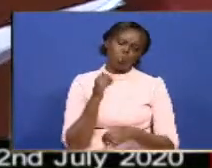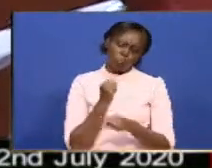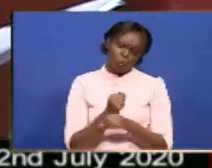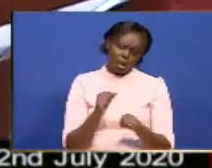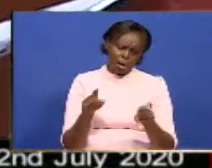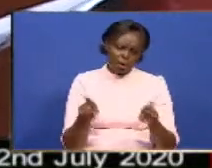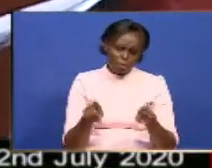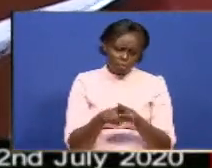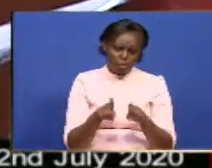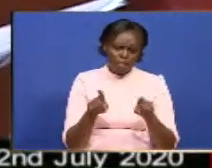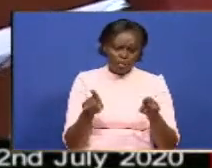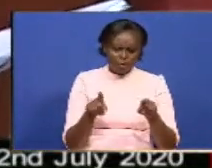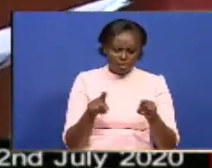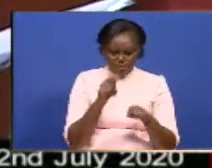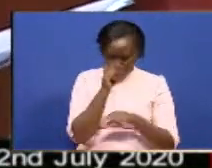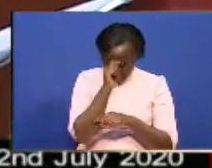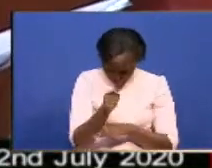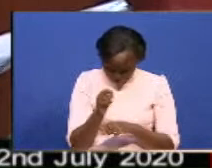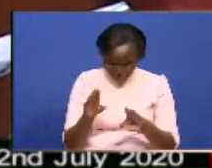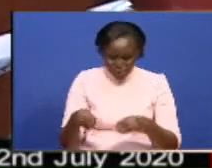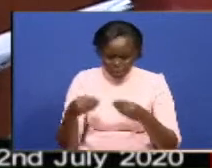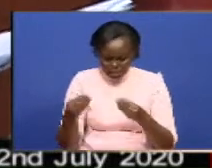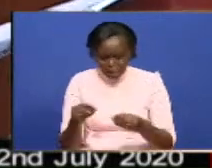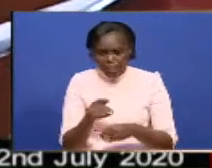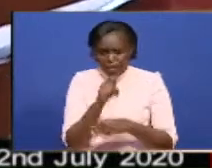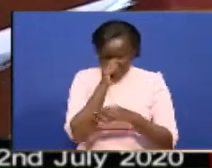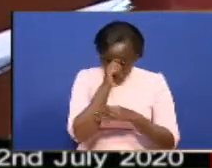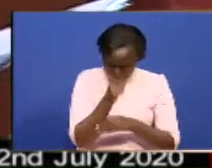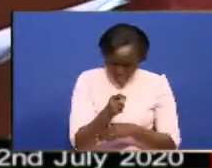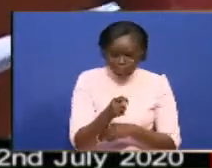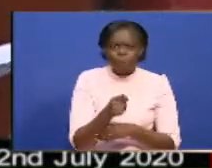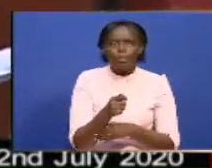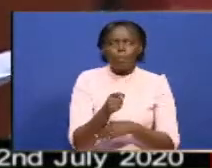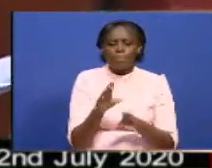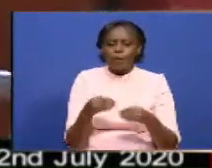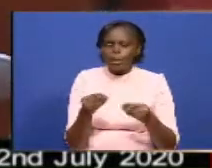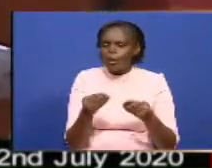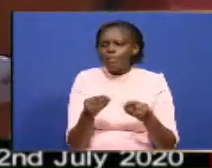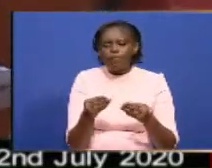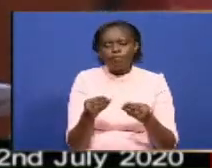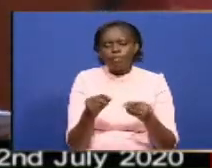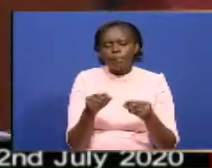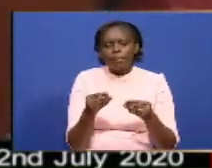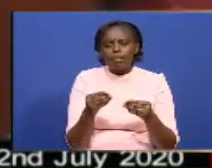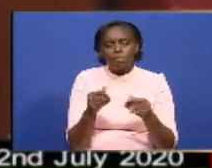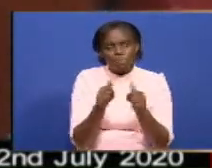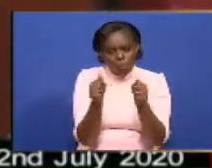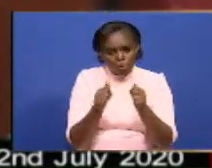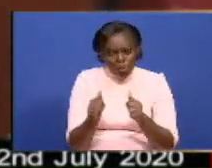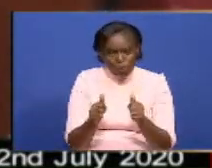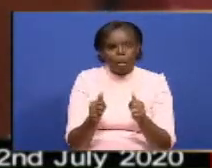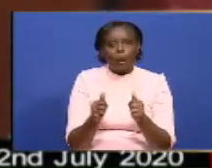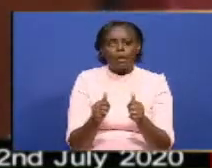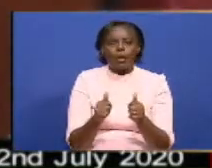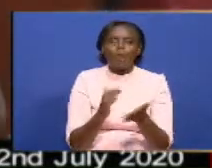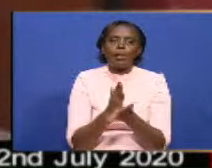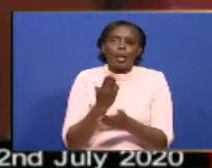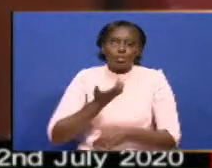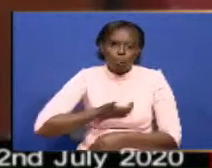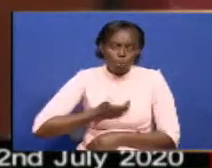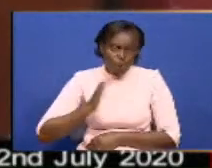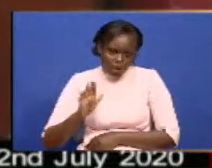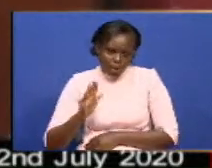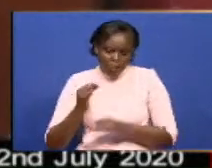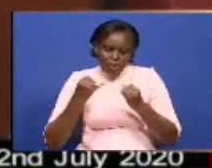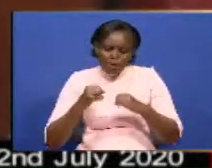with dignity, we must treat them with respect, we must accord to them what is due. However, while we try